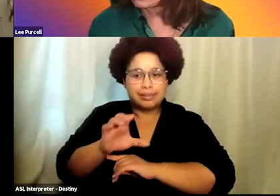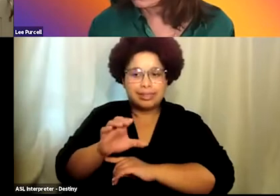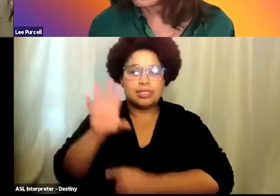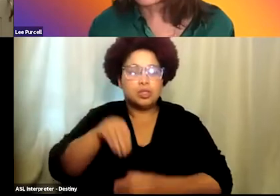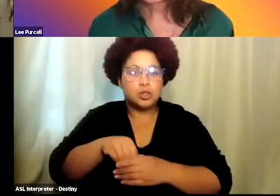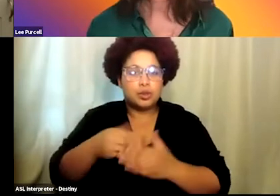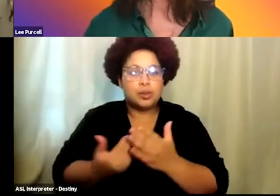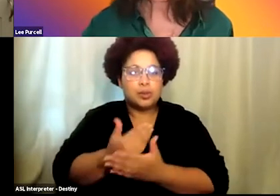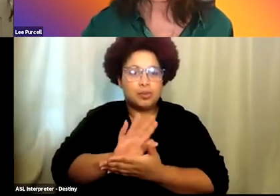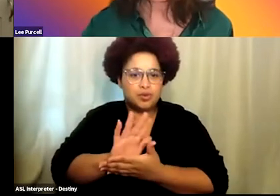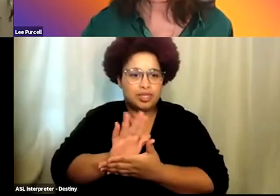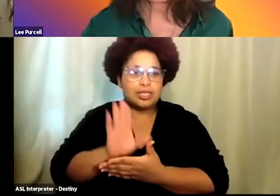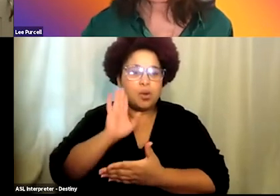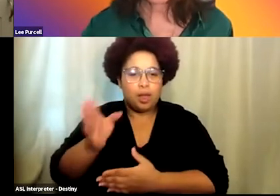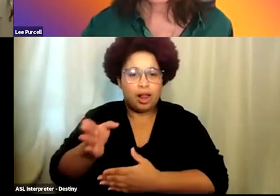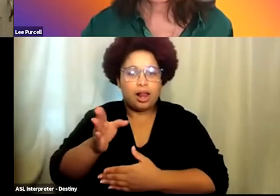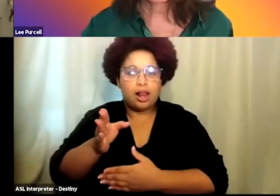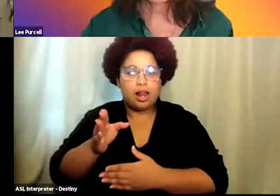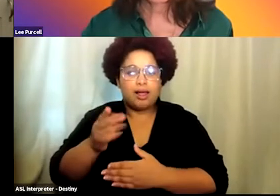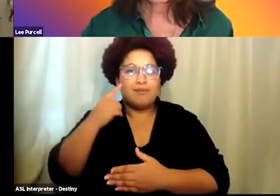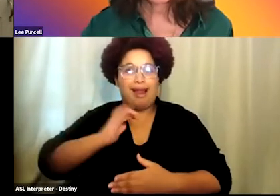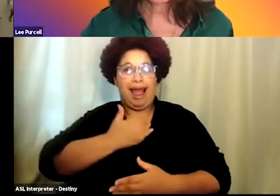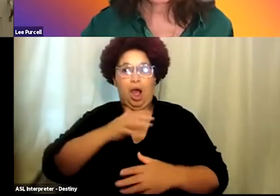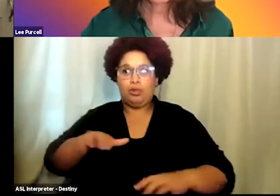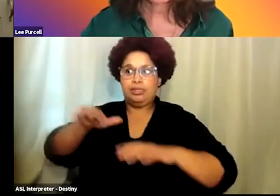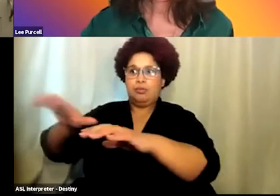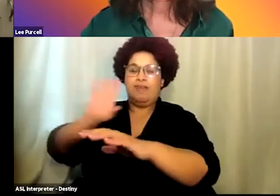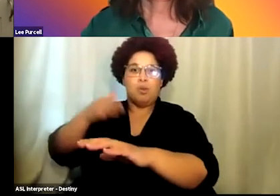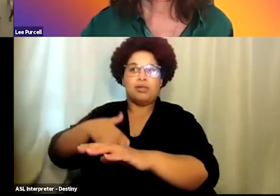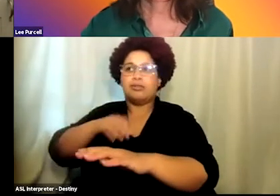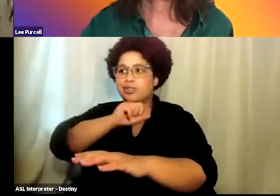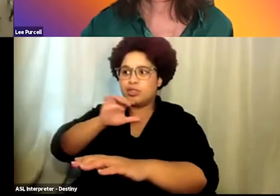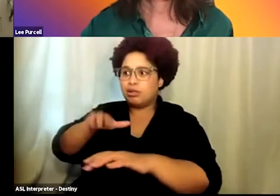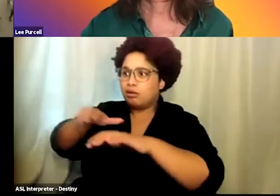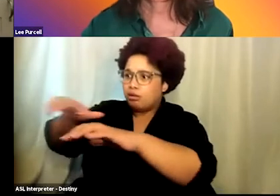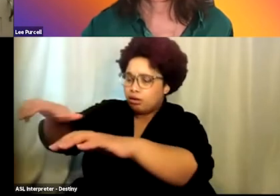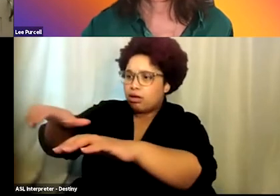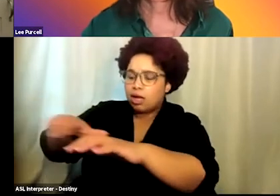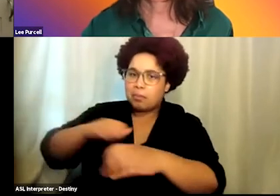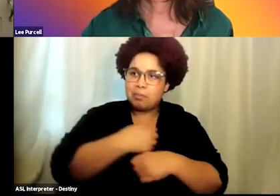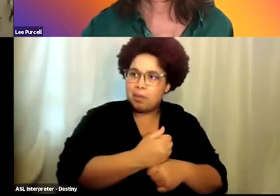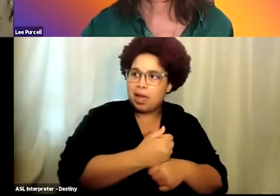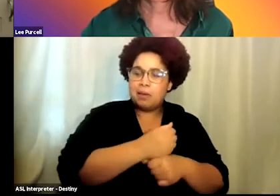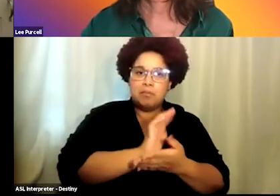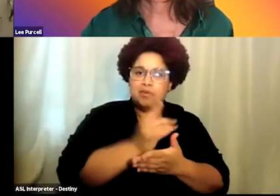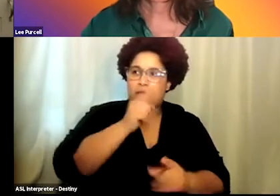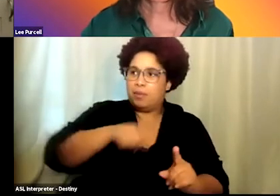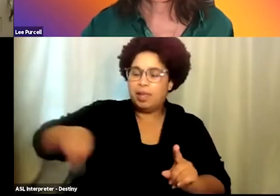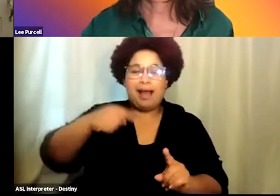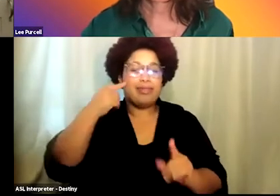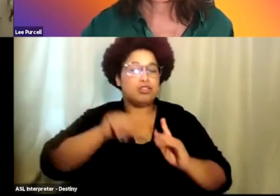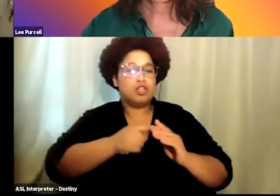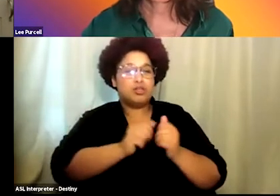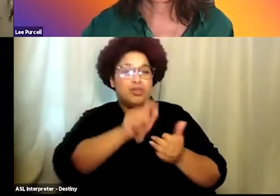new movies and are going to put out for our demographic, I think that's a huge start. So I think writing is a big way to get there,